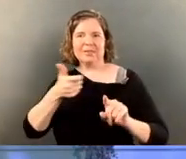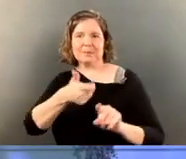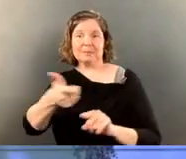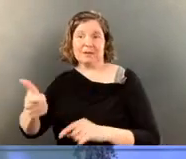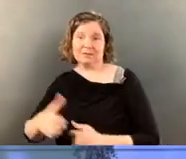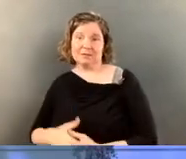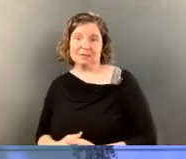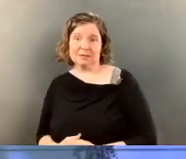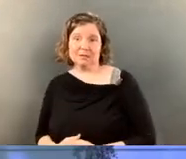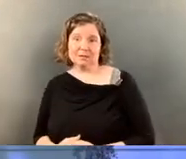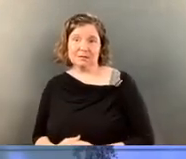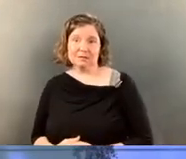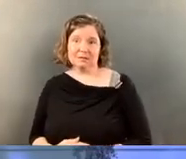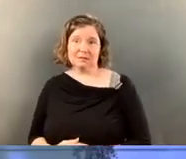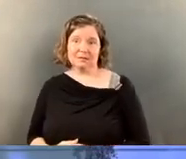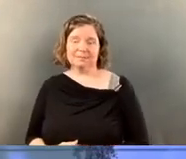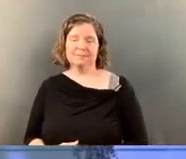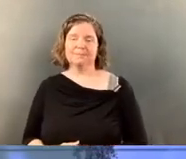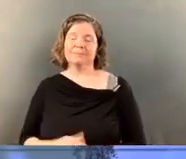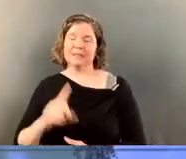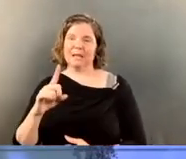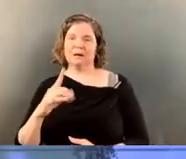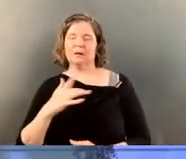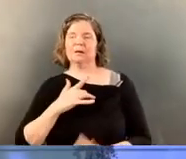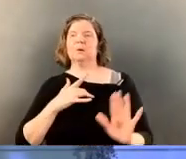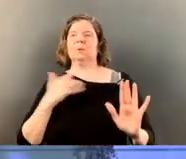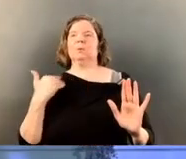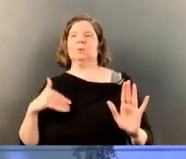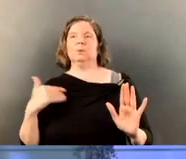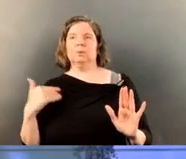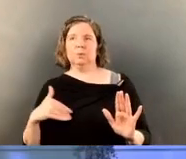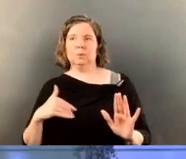themselves. That should fill you with so much